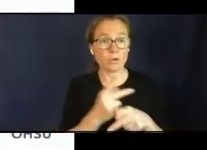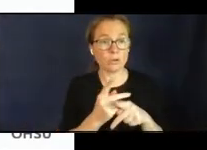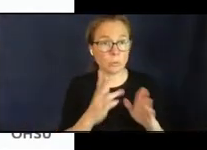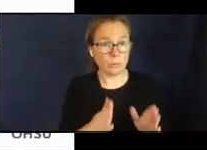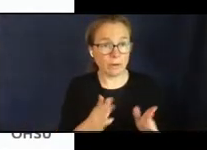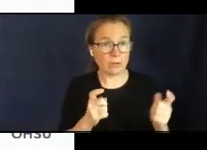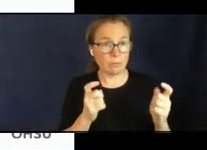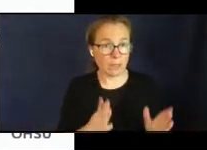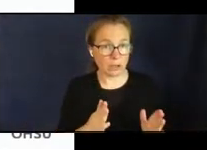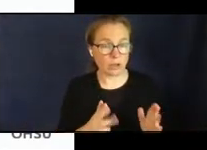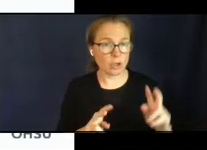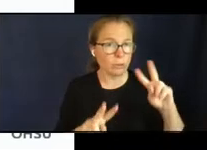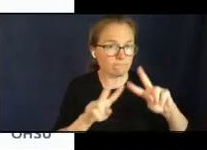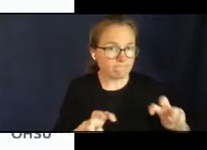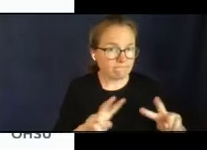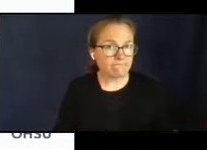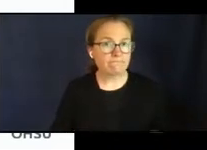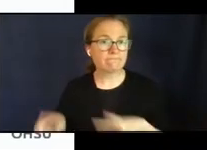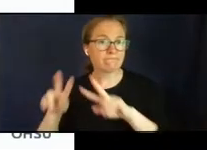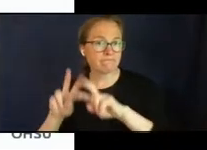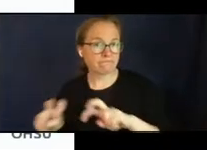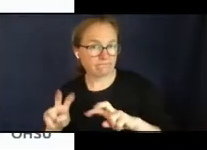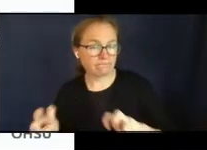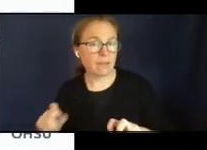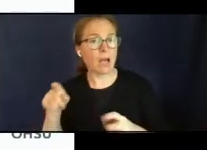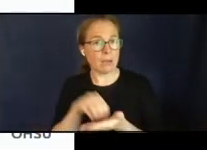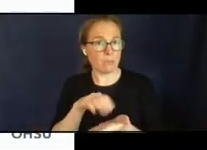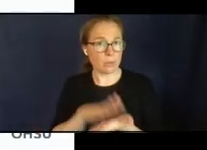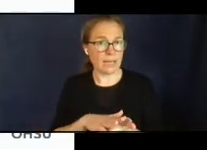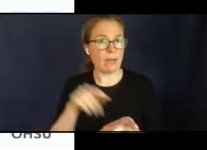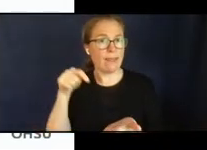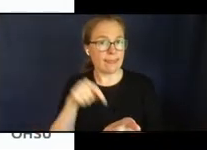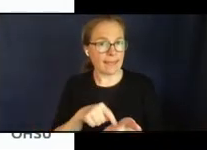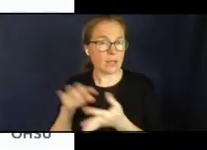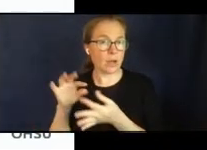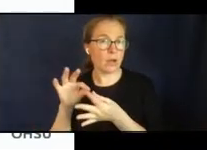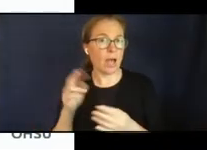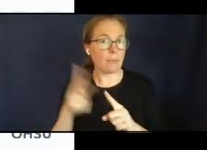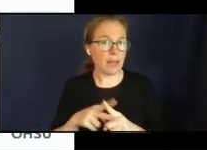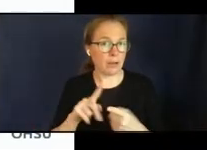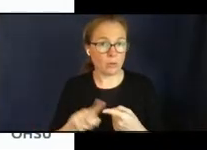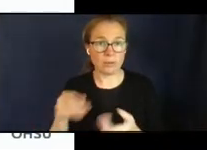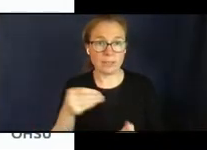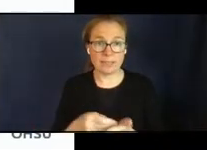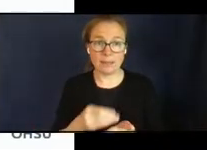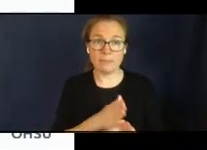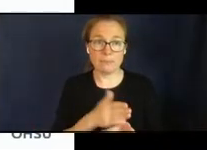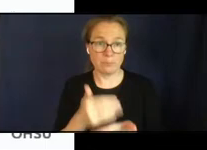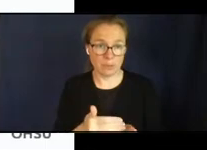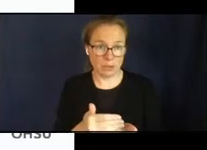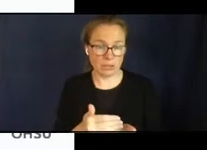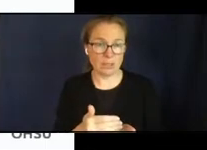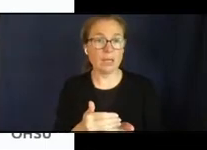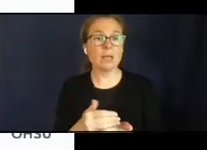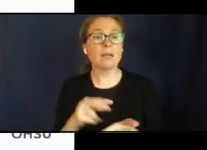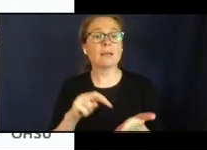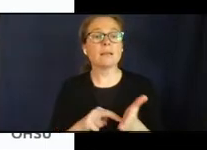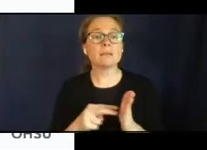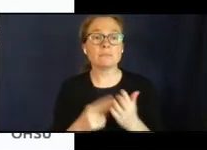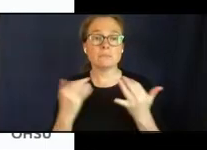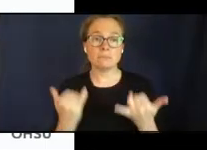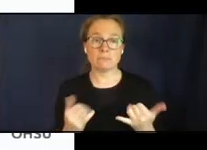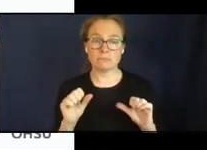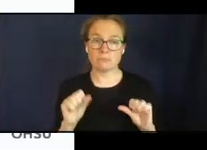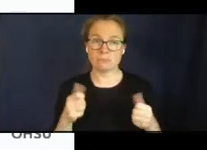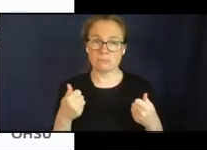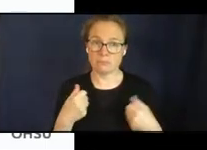staff. So those are all included in the budget. The second issue, and what that allows us to do, is make sure that internal